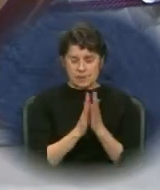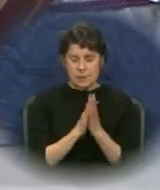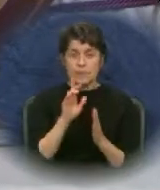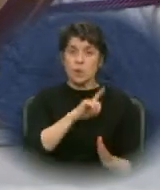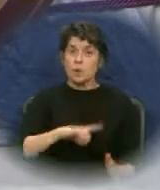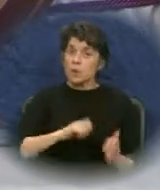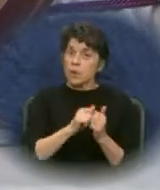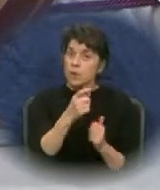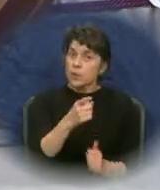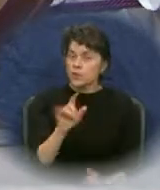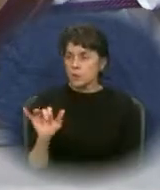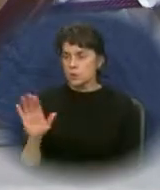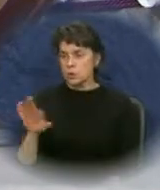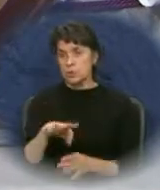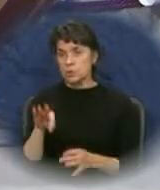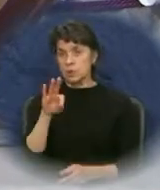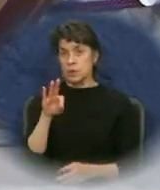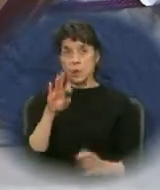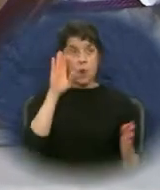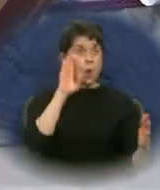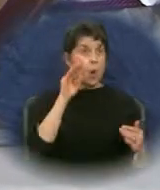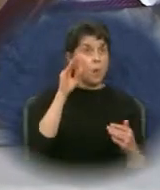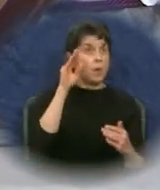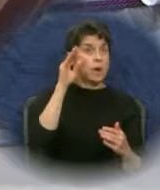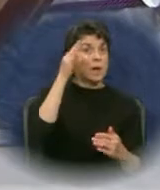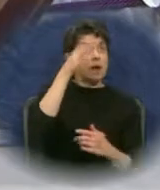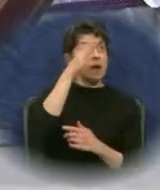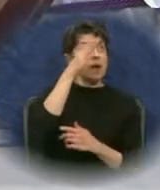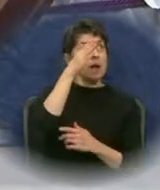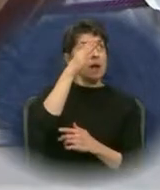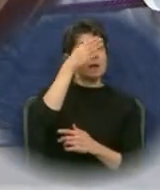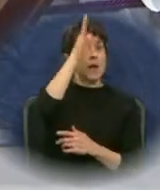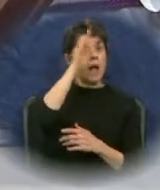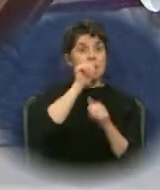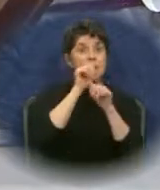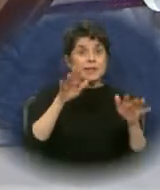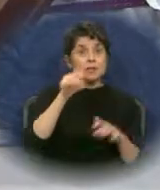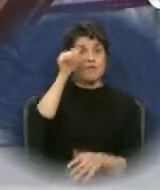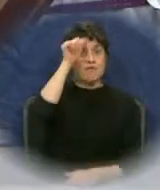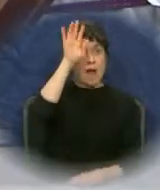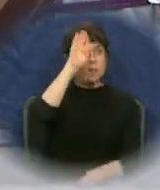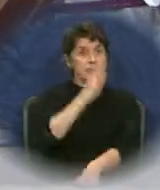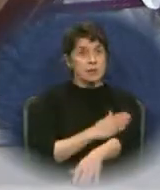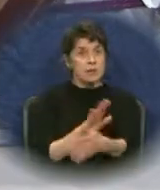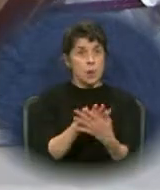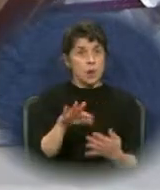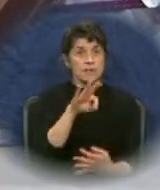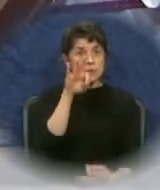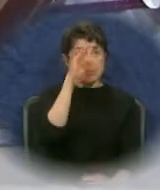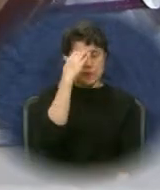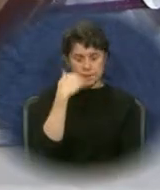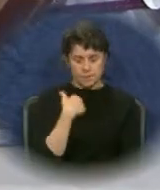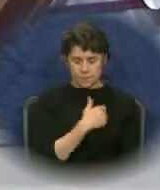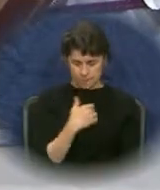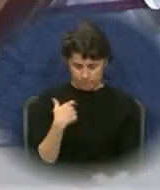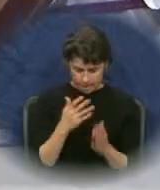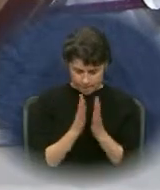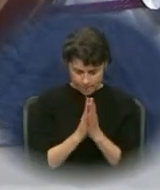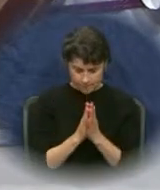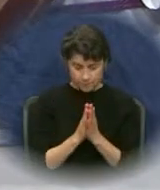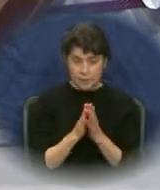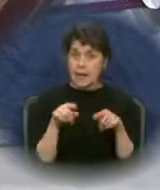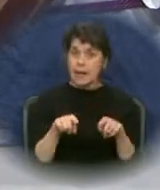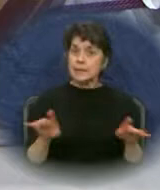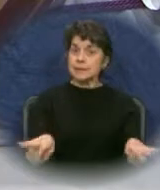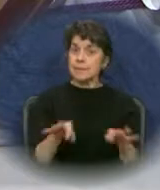with you. And with your spirit. May Almighty God bless you, the Father, the Son, and the Holy Spirit. Amen. As our Mass has ended, let